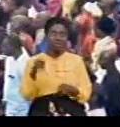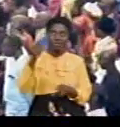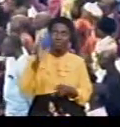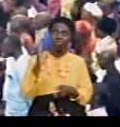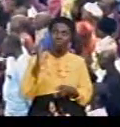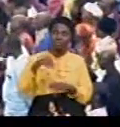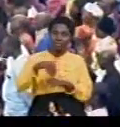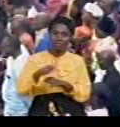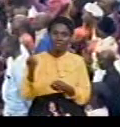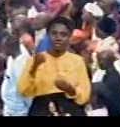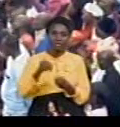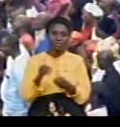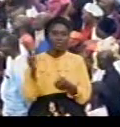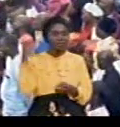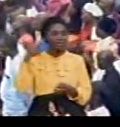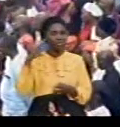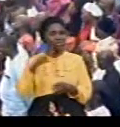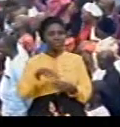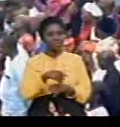sight.